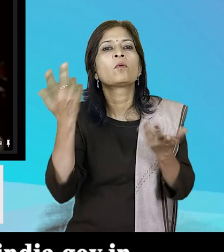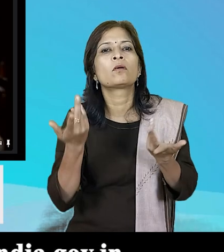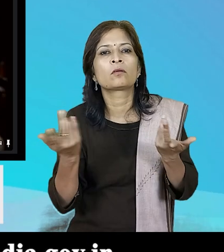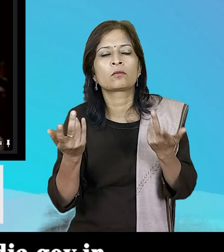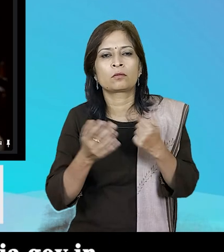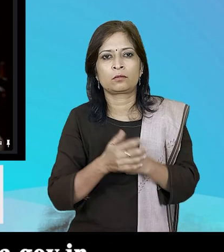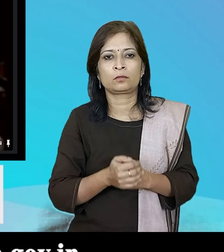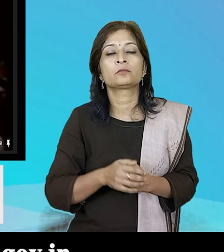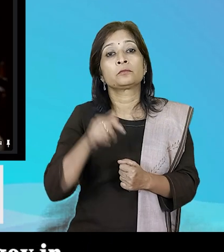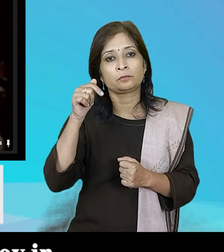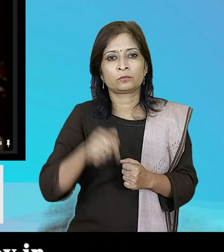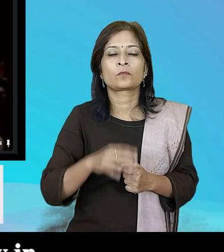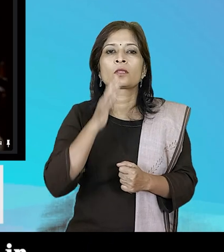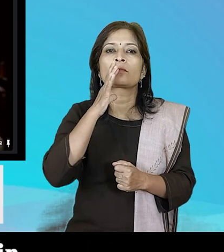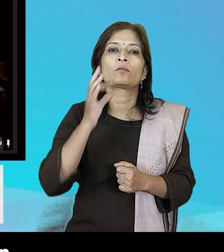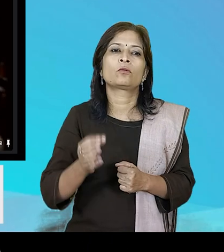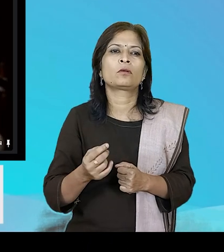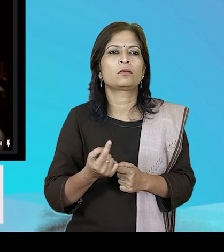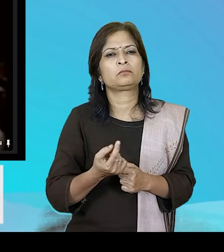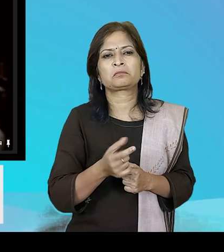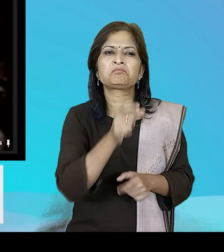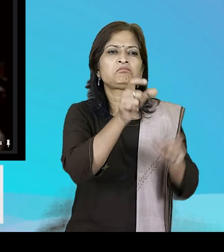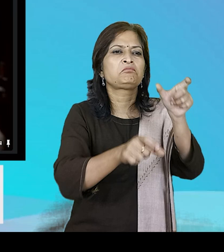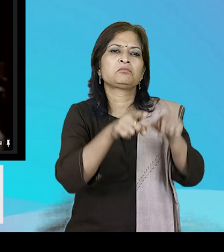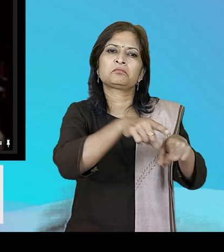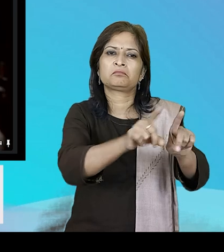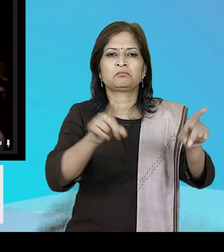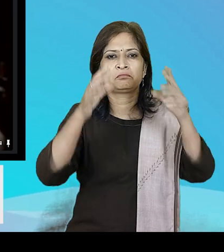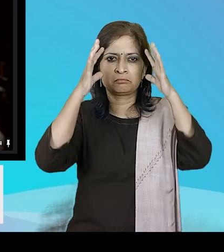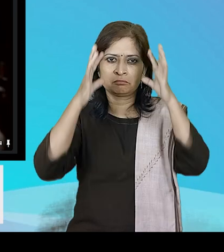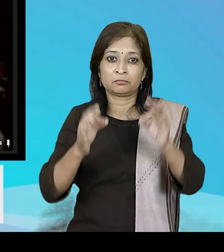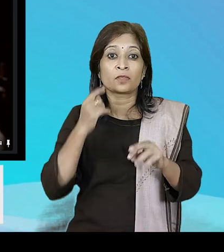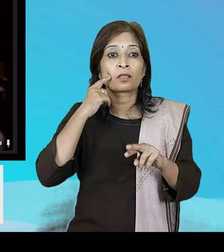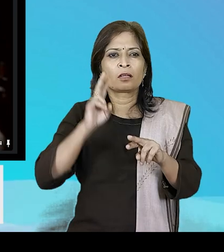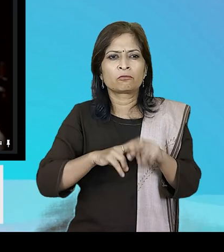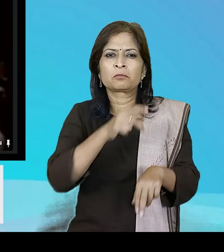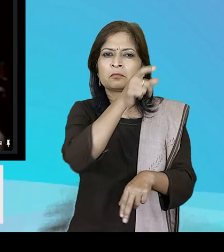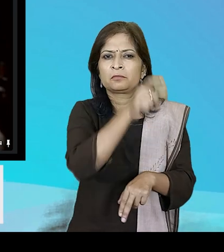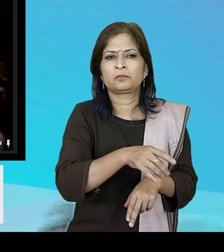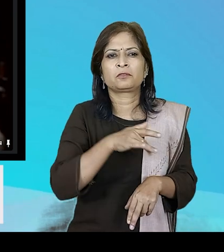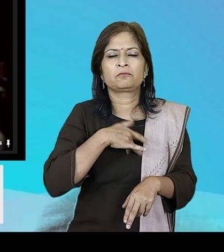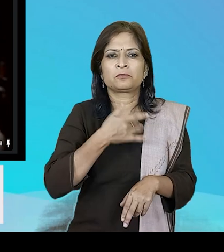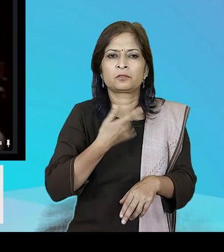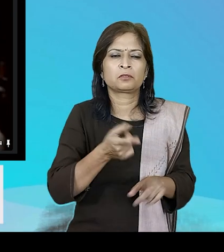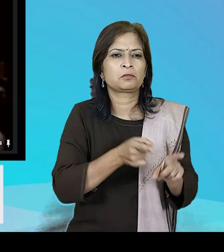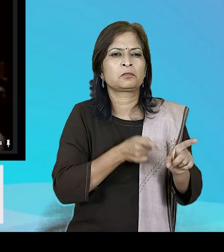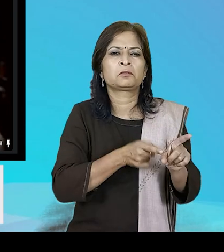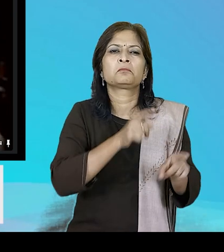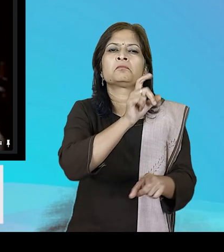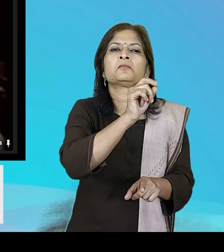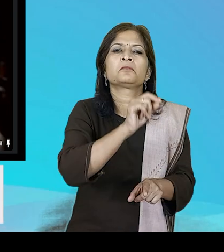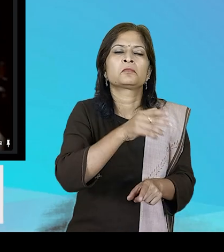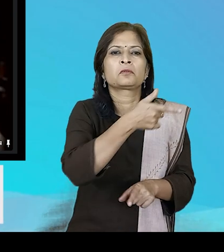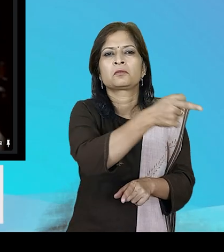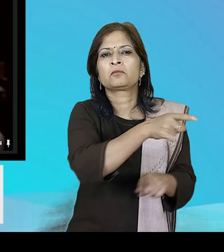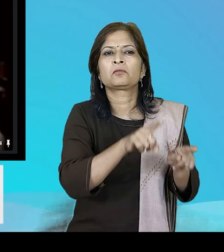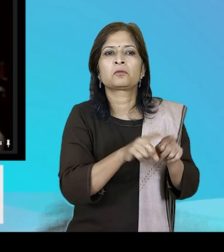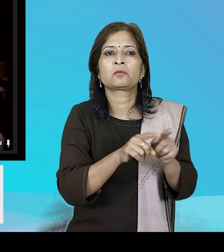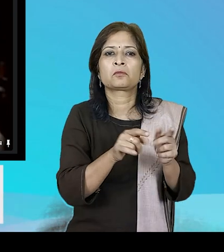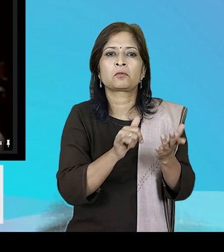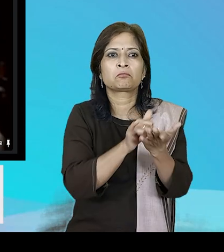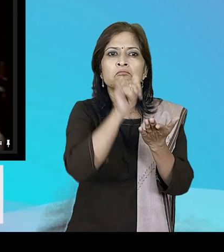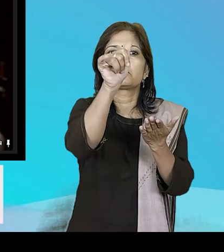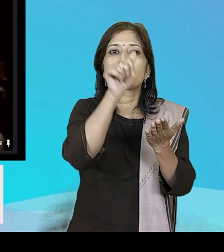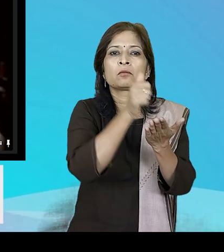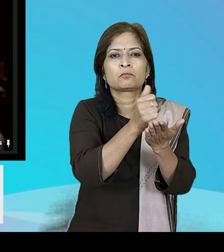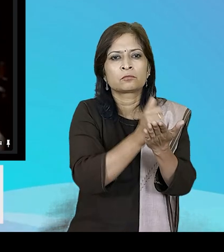pages passport? So it's an individual decision. I feel if somebody feels that over the next 10 years they will be